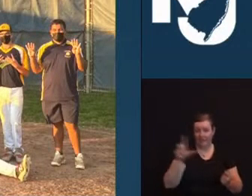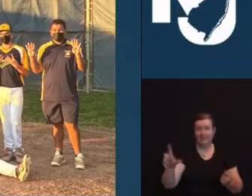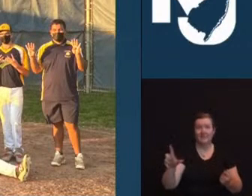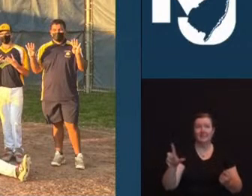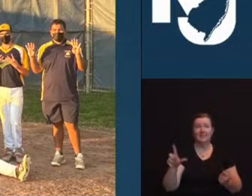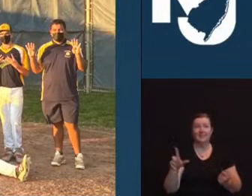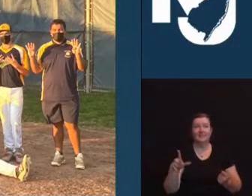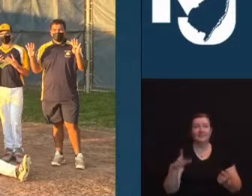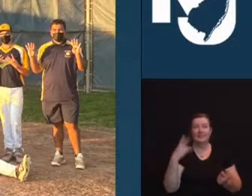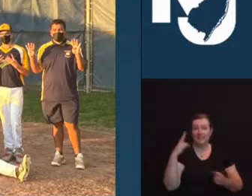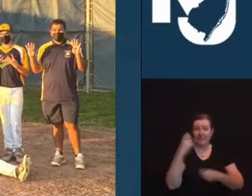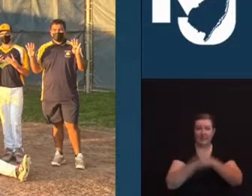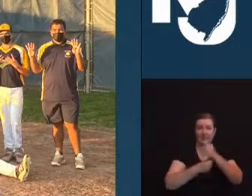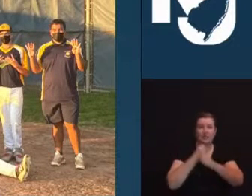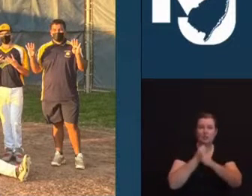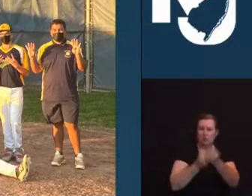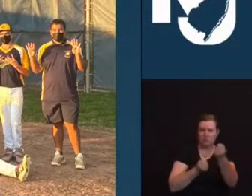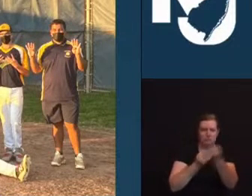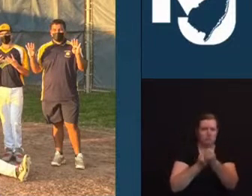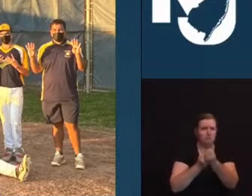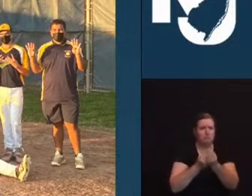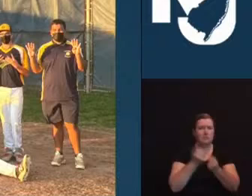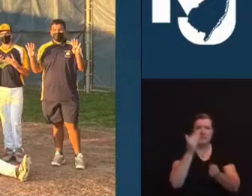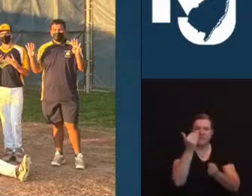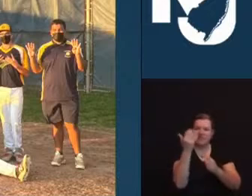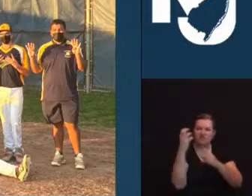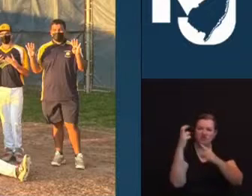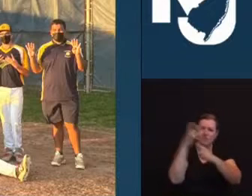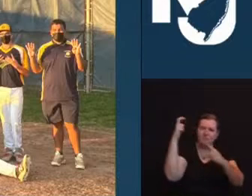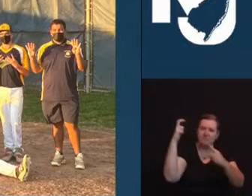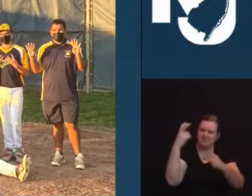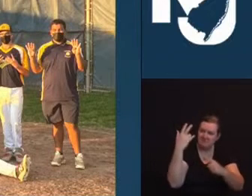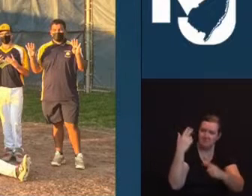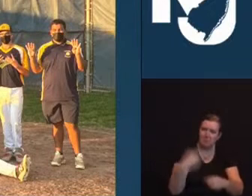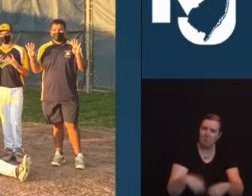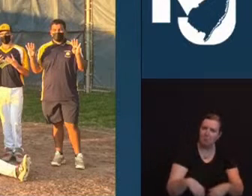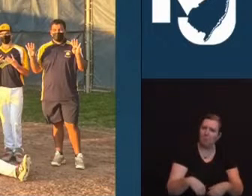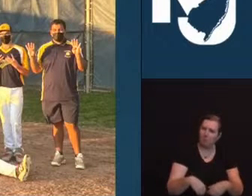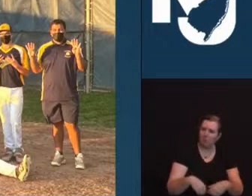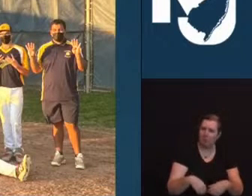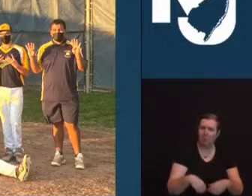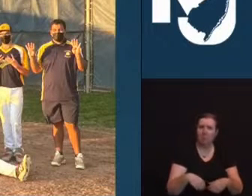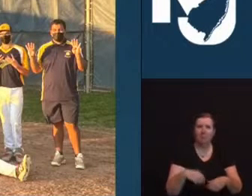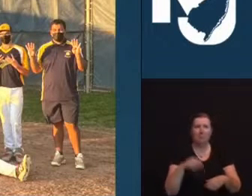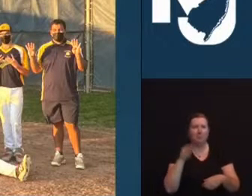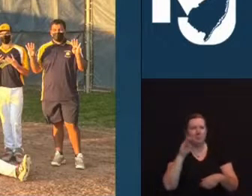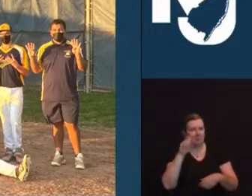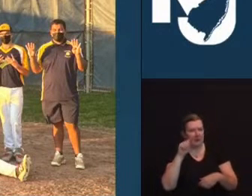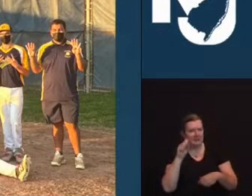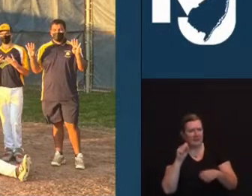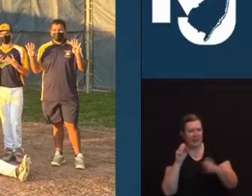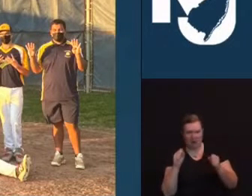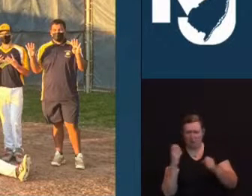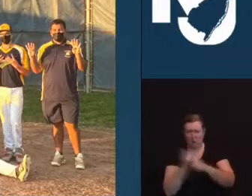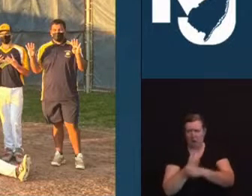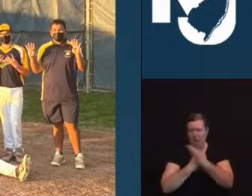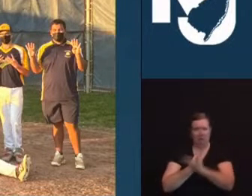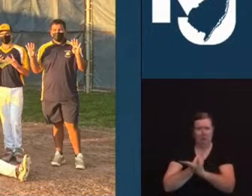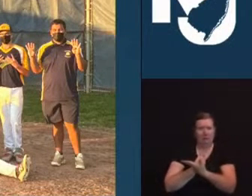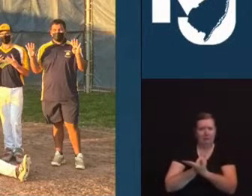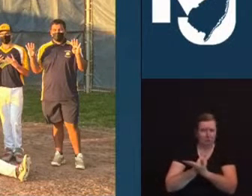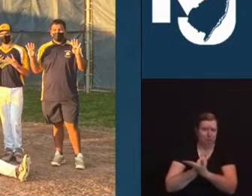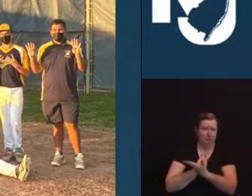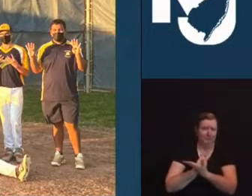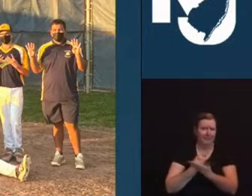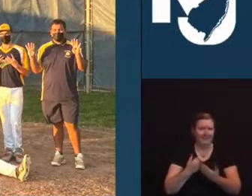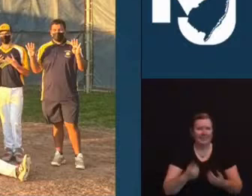15 championships. The Mets could have used him. He was a friend to many and a mentor and father figure to many more. He